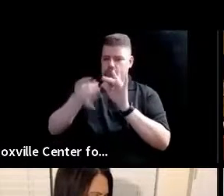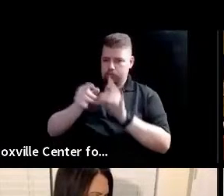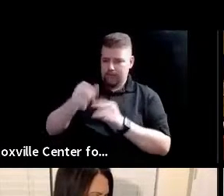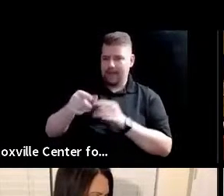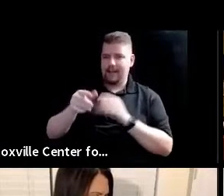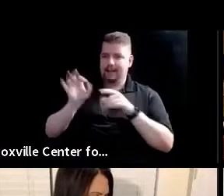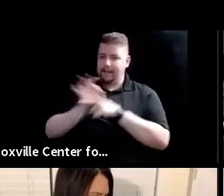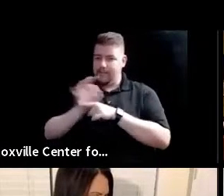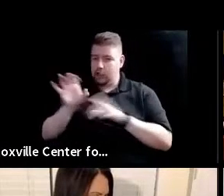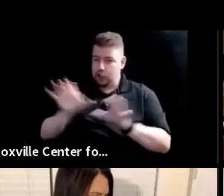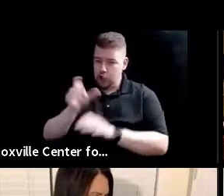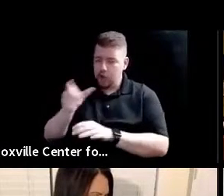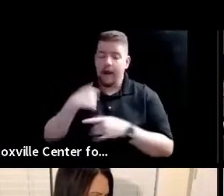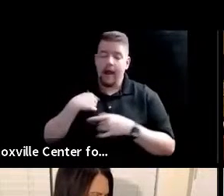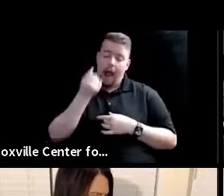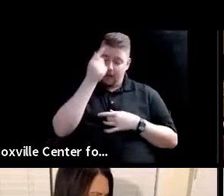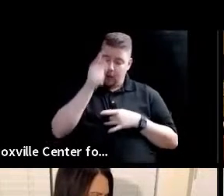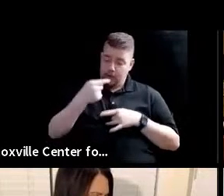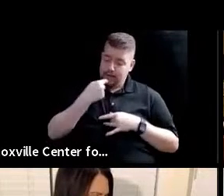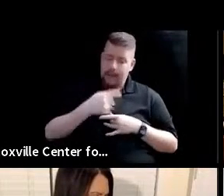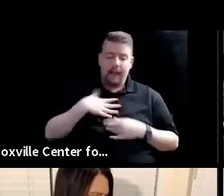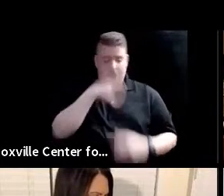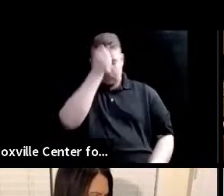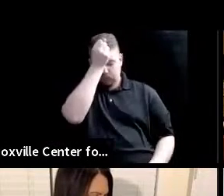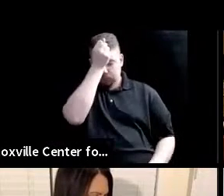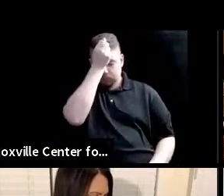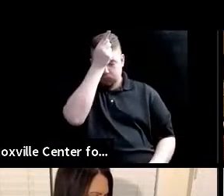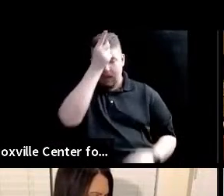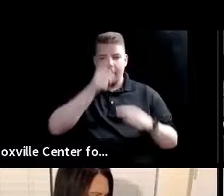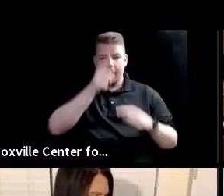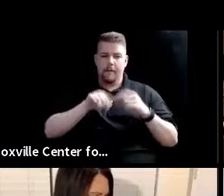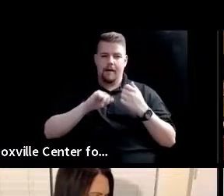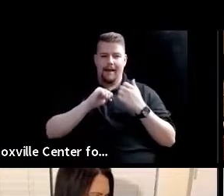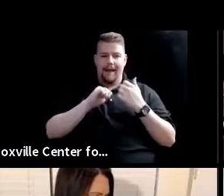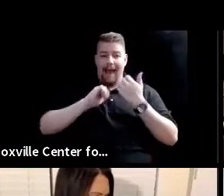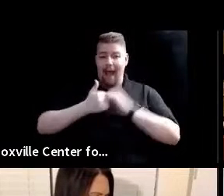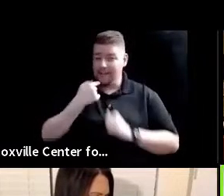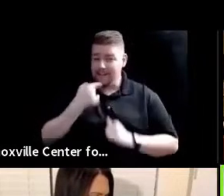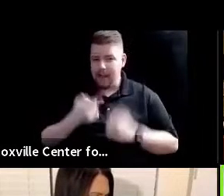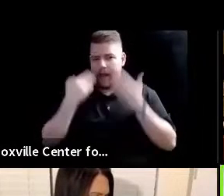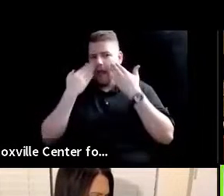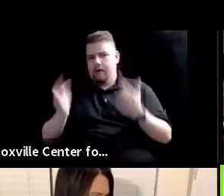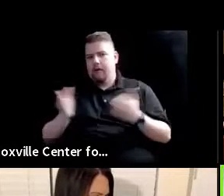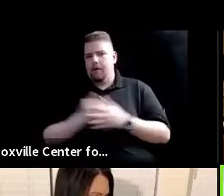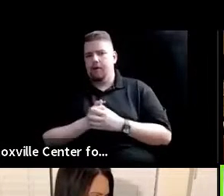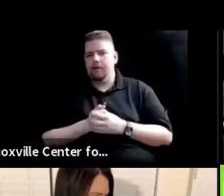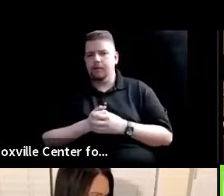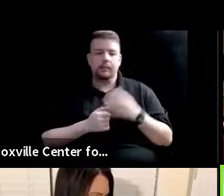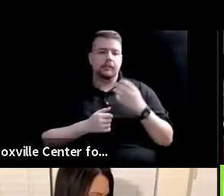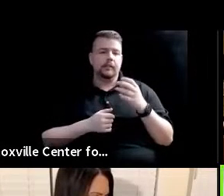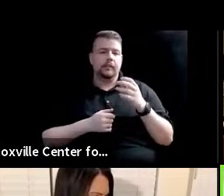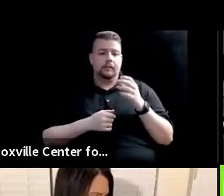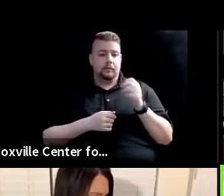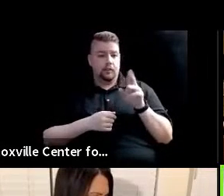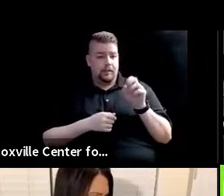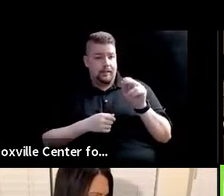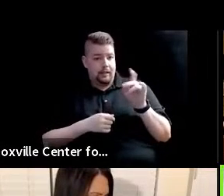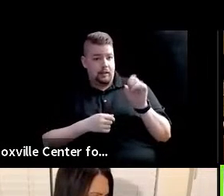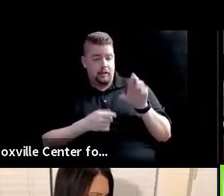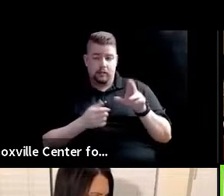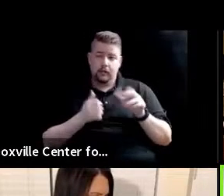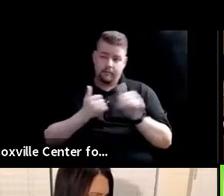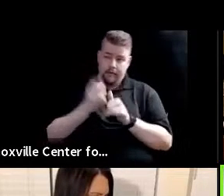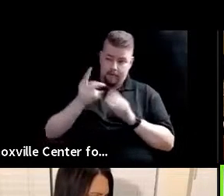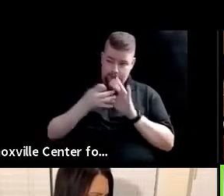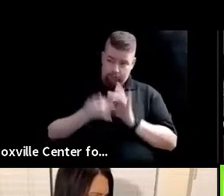functions you're talking about. I hear what you're saying and I get it, but I can't think of a way to say it. So, Mayor Jacobs, Mr. Sanders. I follow